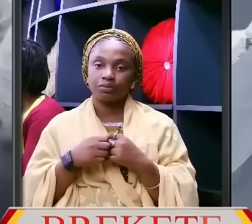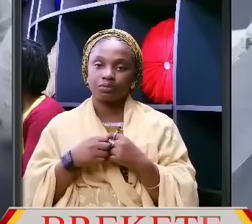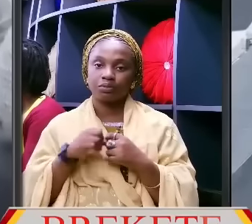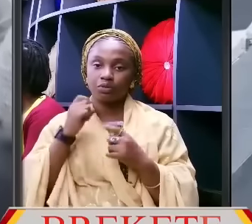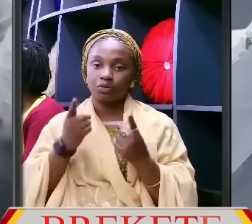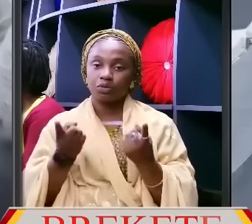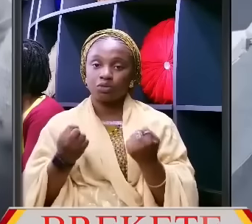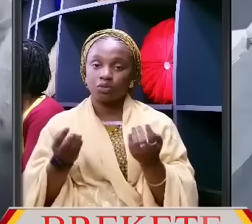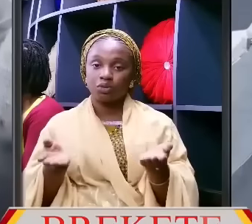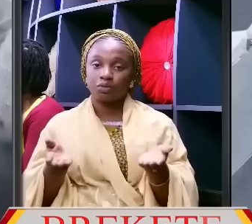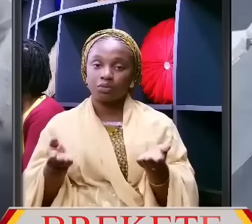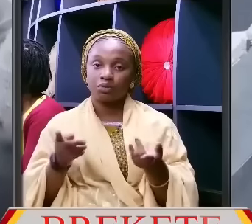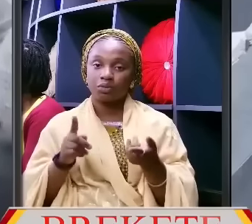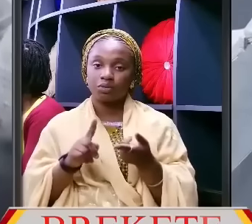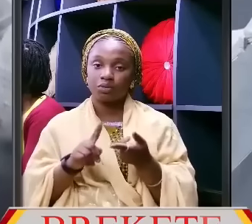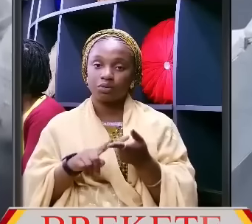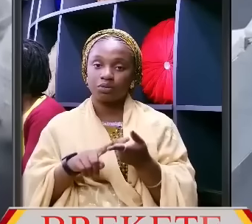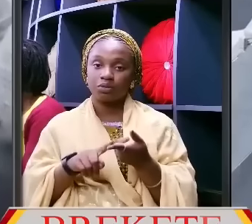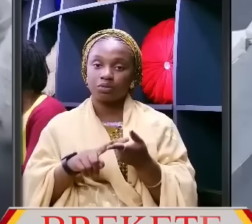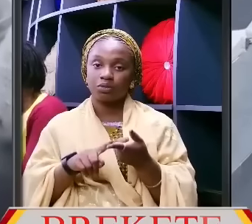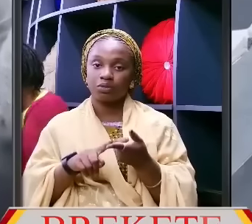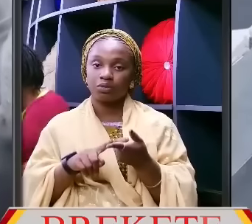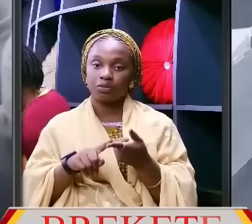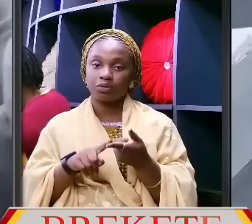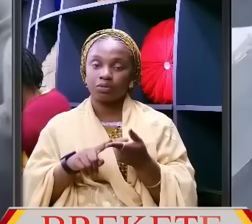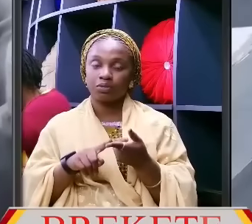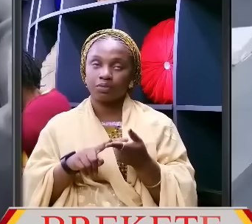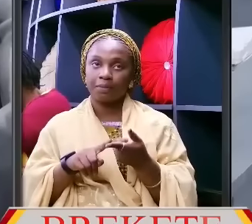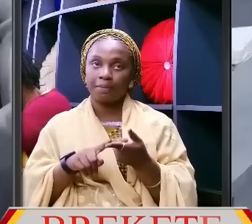Ingo come, Daddy Atahiru go come permit